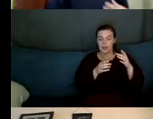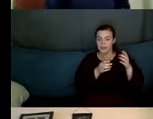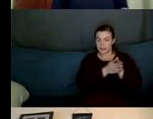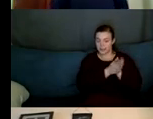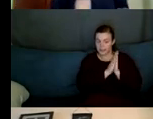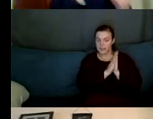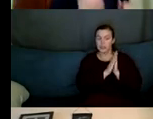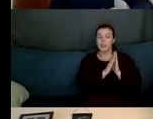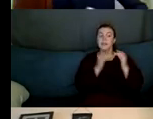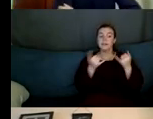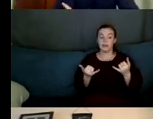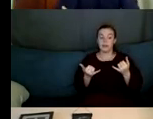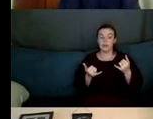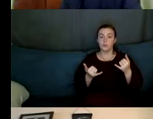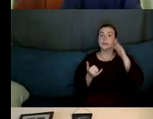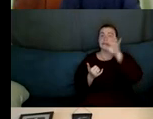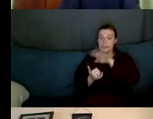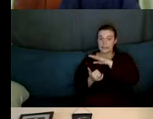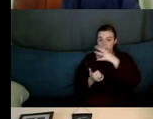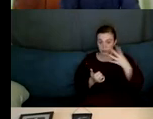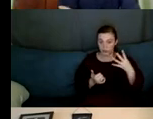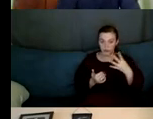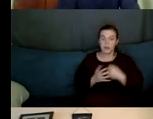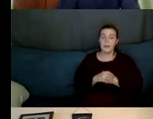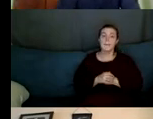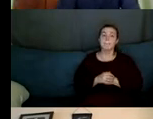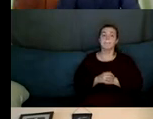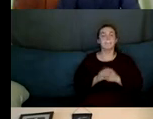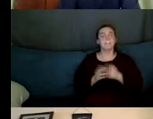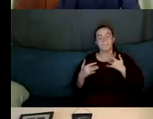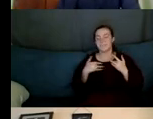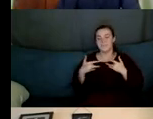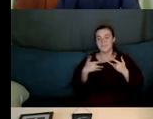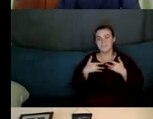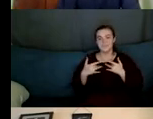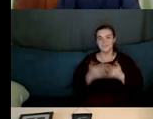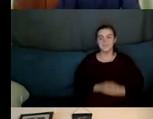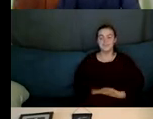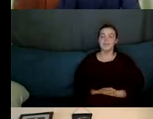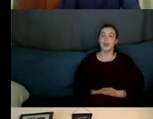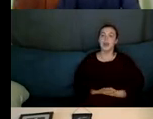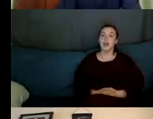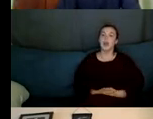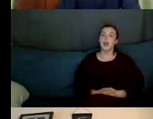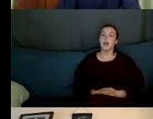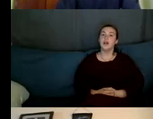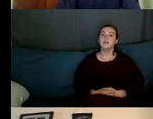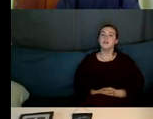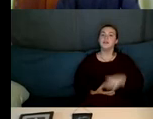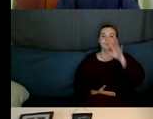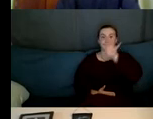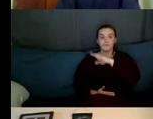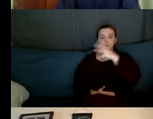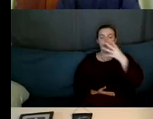scheduling. So we're at the scheduling phase now. Very exciting. So I took this and I dumped it into